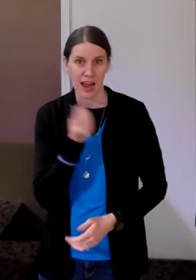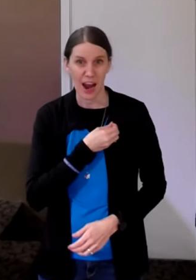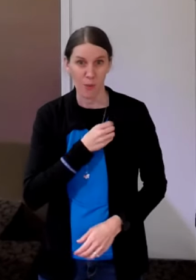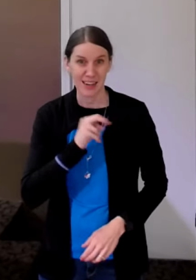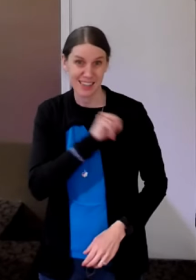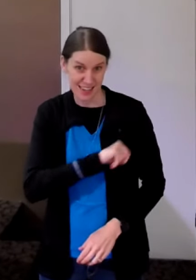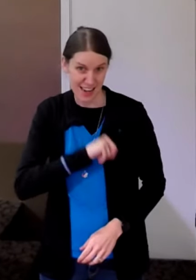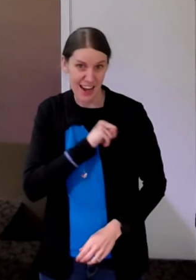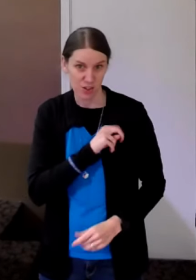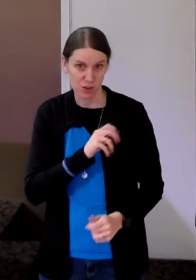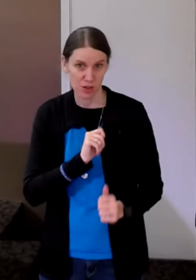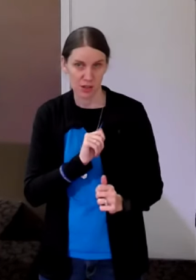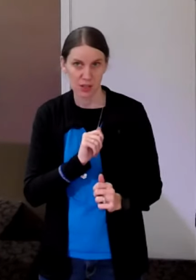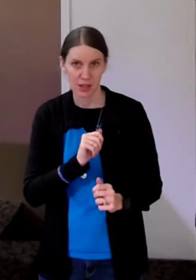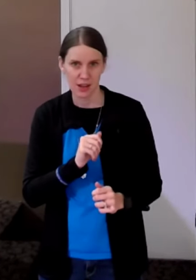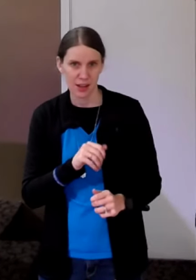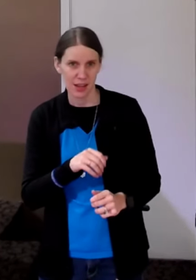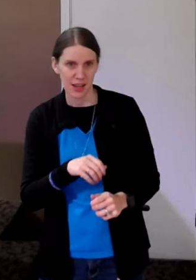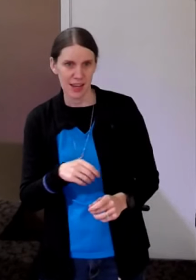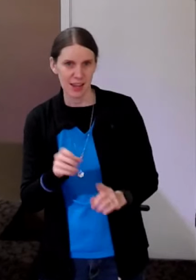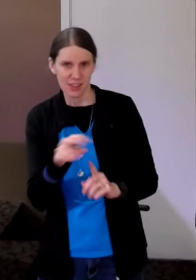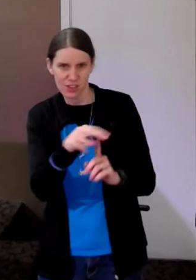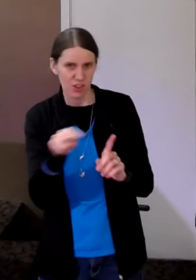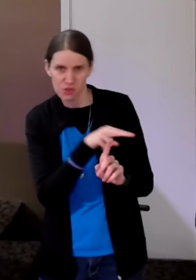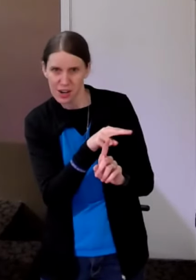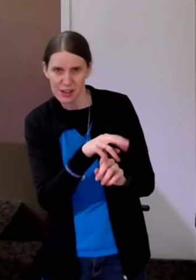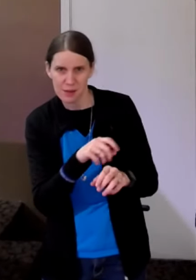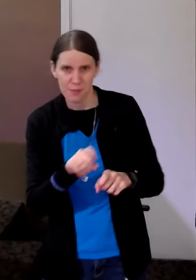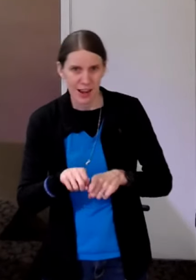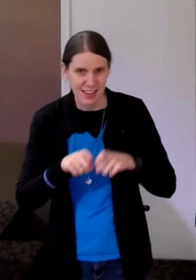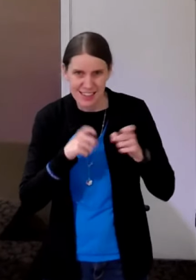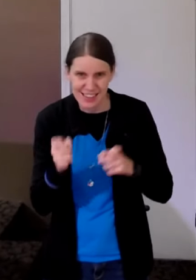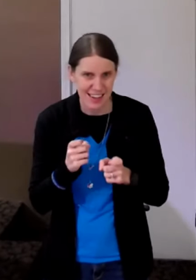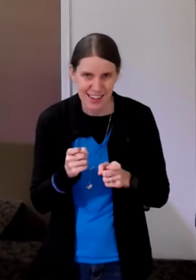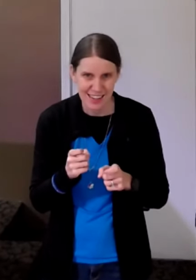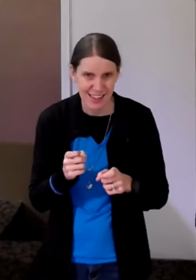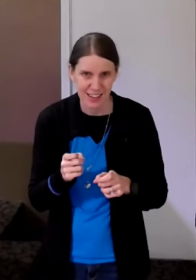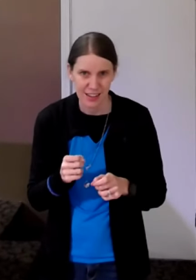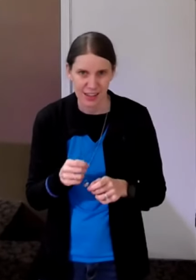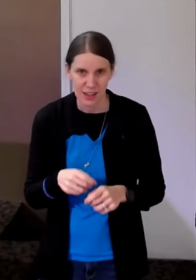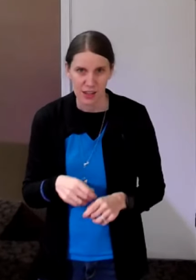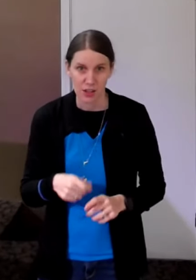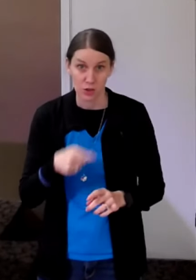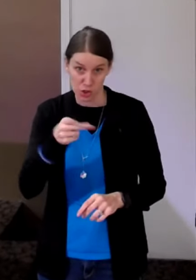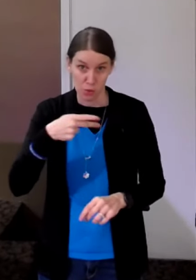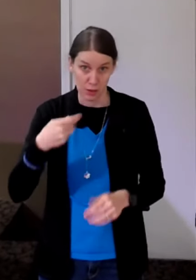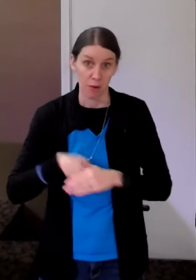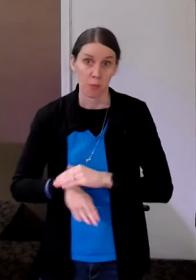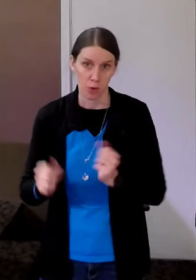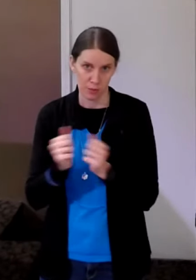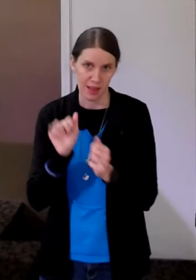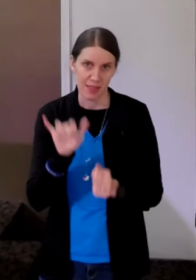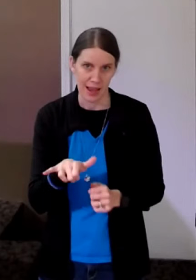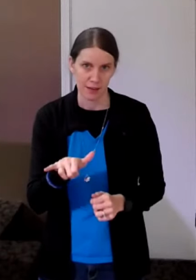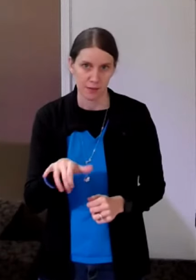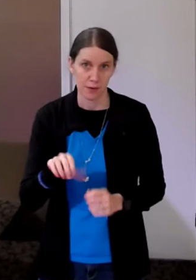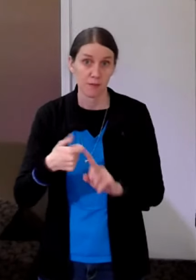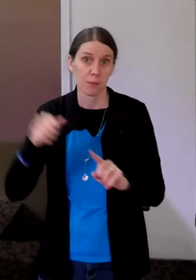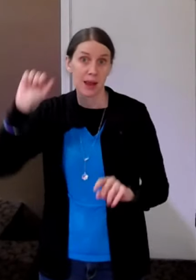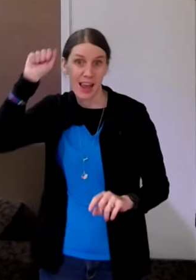nature draws us toward lies and sinfulness. The nature that you and I both inherited from Adam and